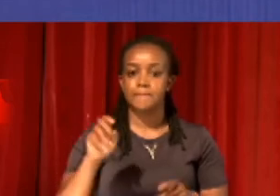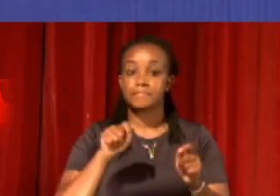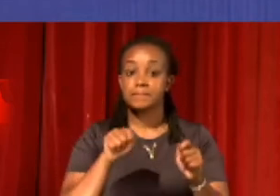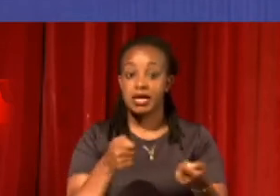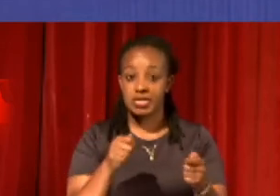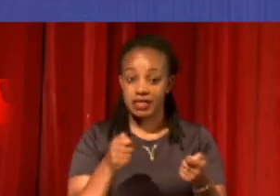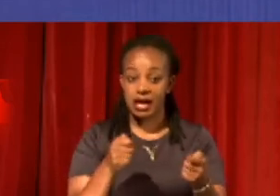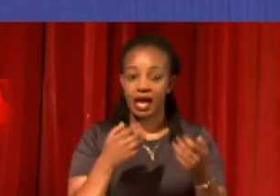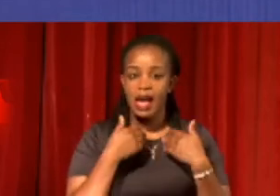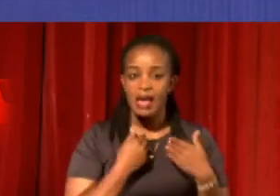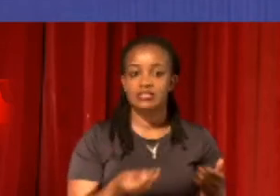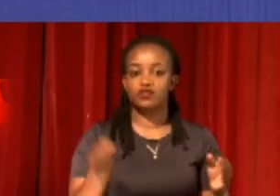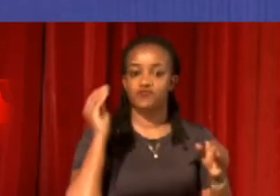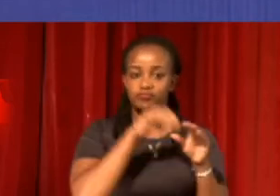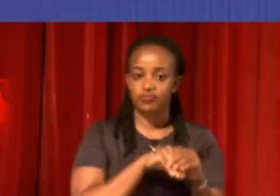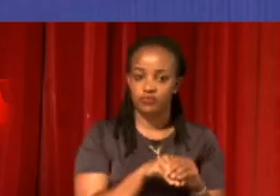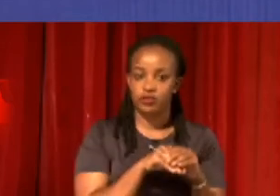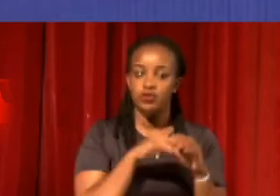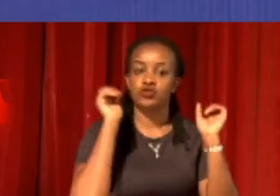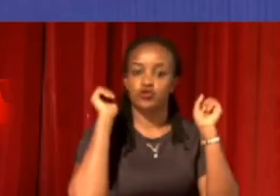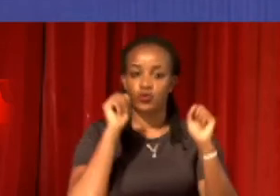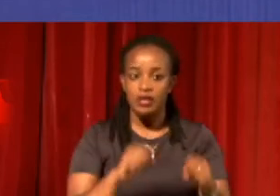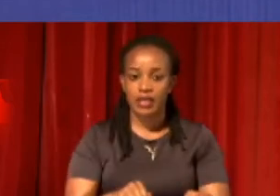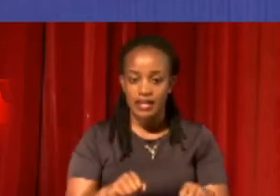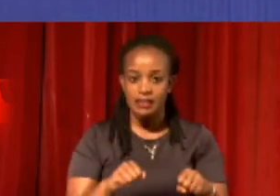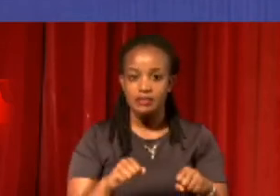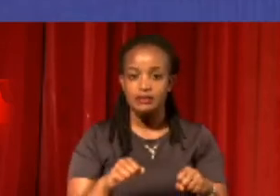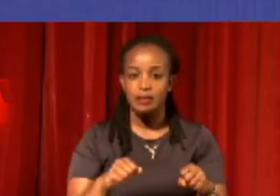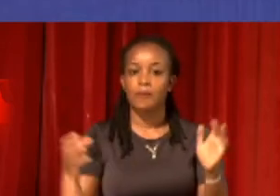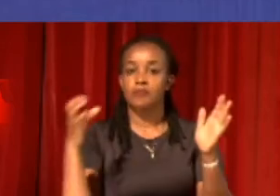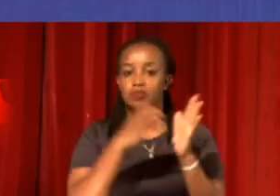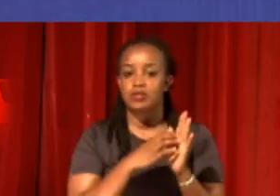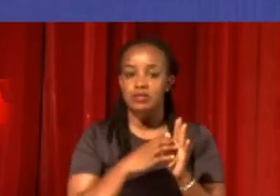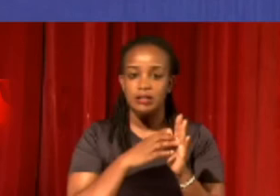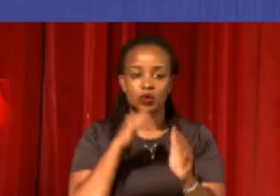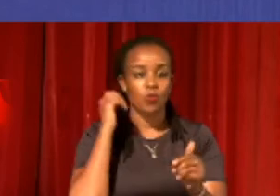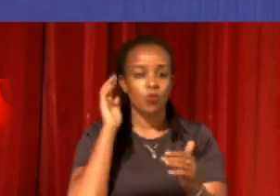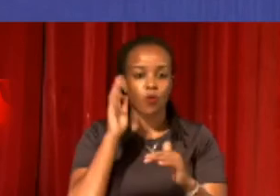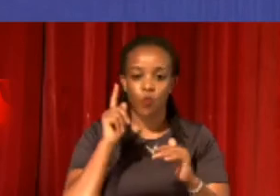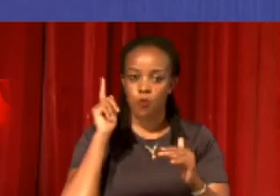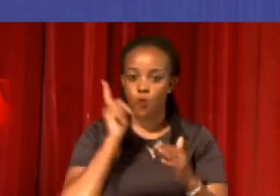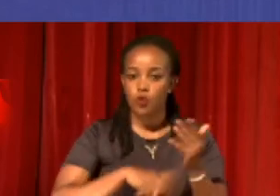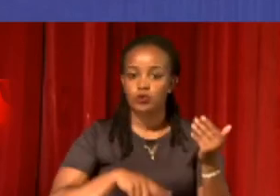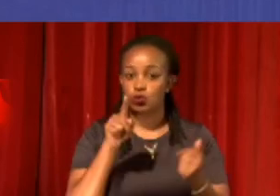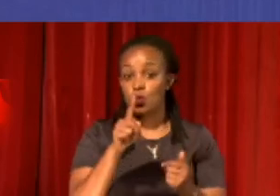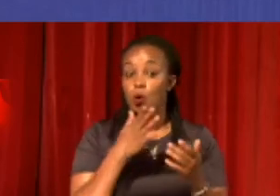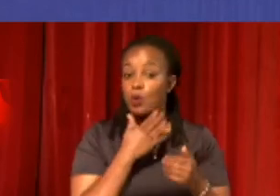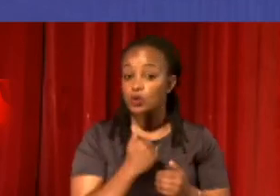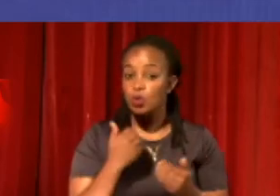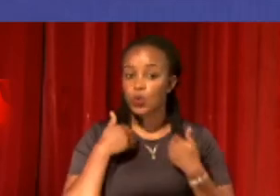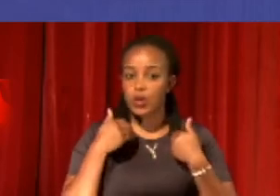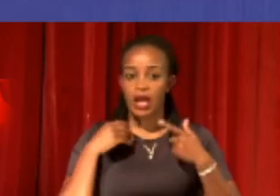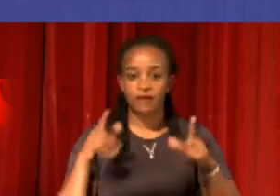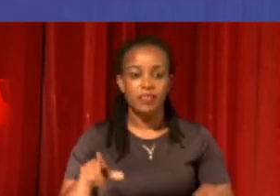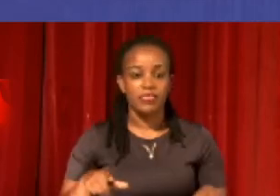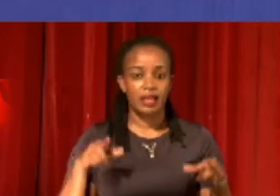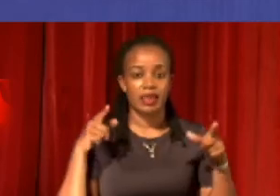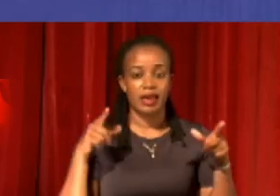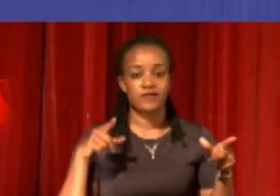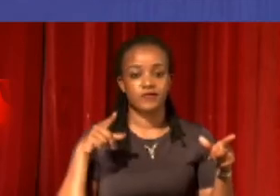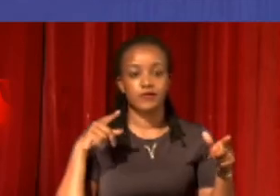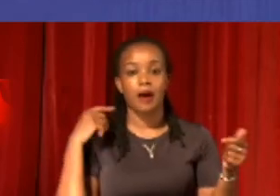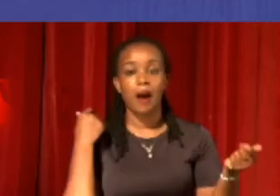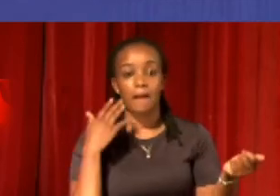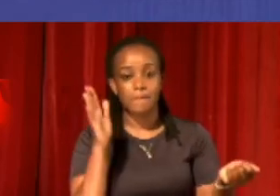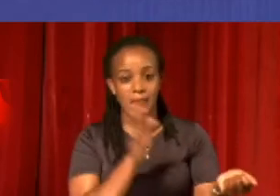also record and stream live any production that you may want, fantastic. Which will we use the spaces for both live bands mm. and for the DJs, because mm. also we have